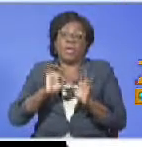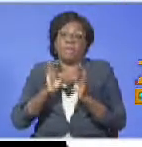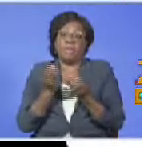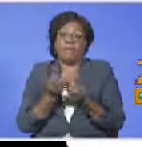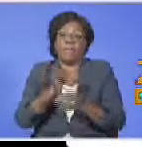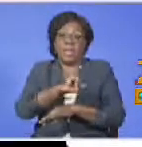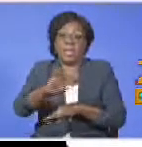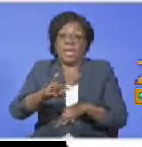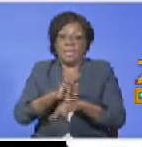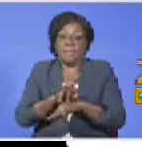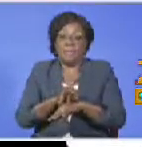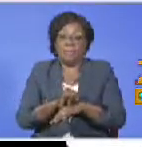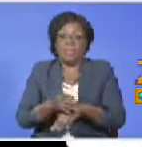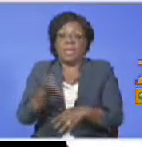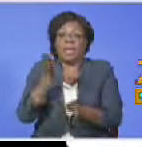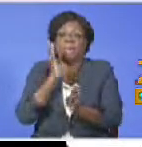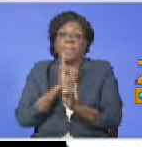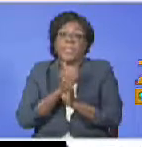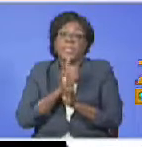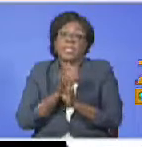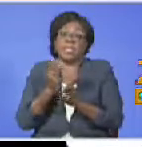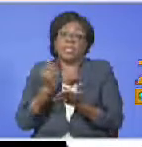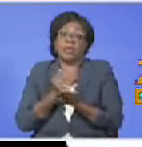Busing contracts were reassigned,